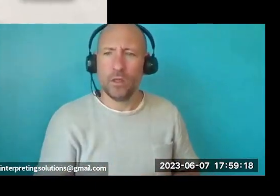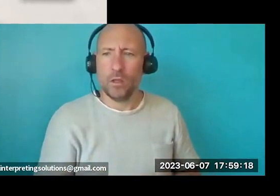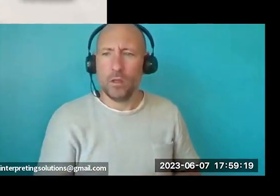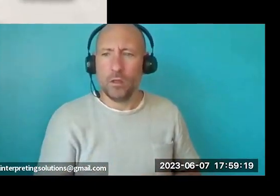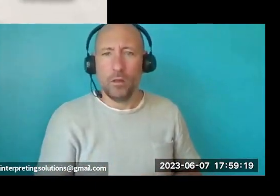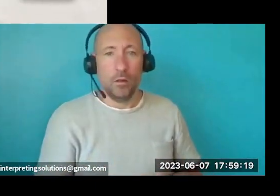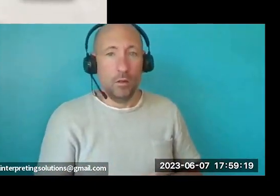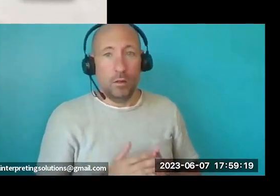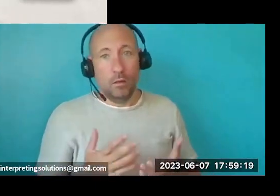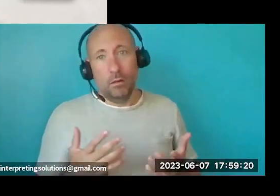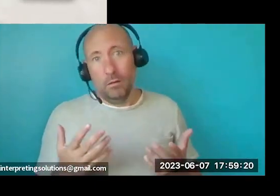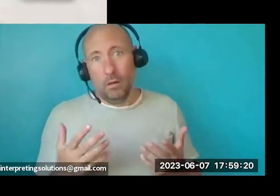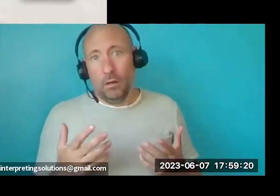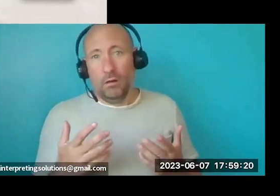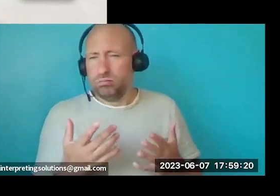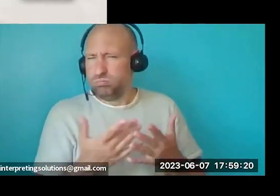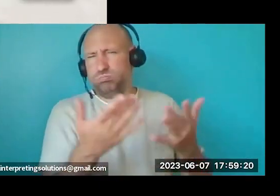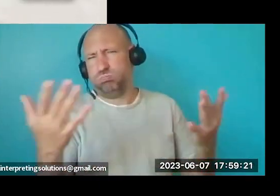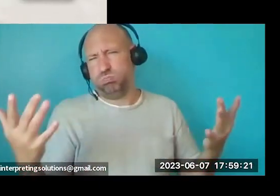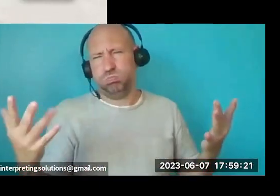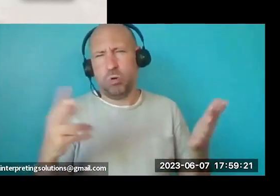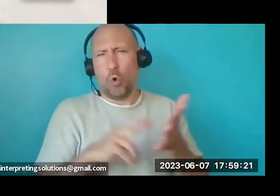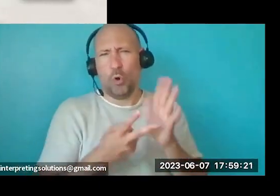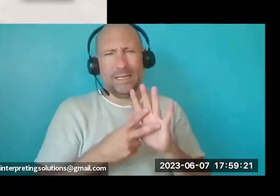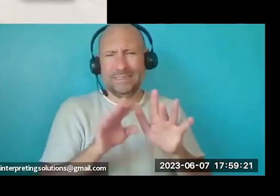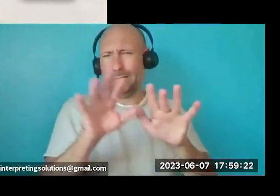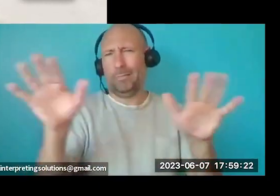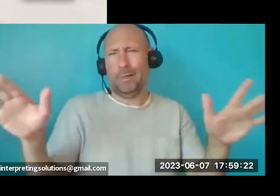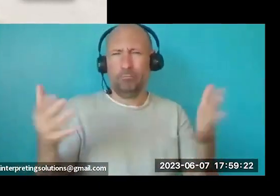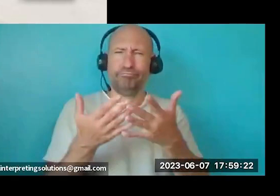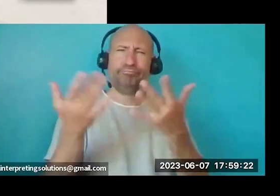And I mean, there's a lot of great inclusive organizations around as well.